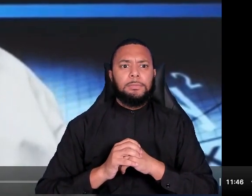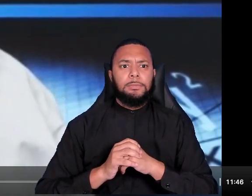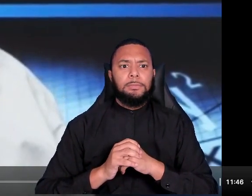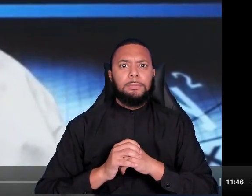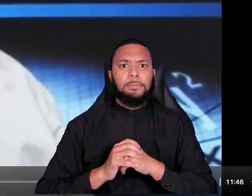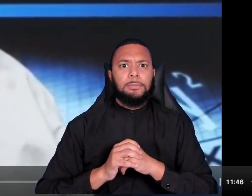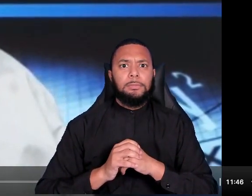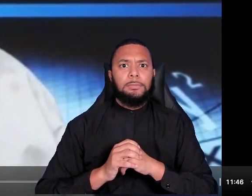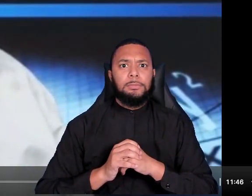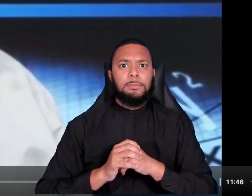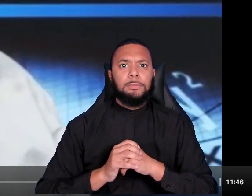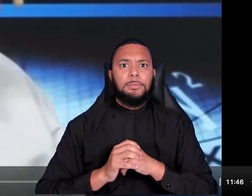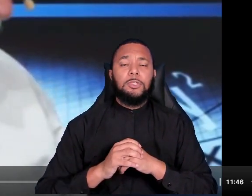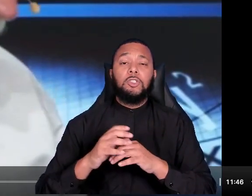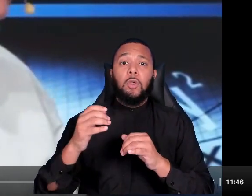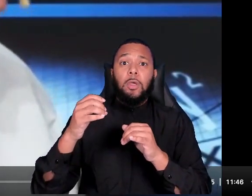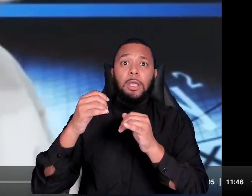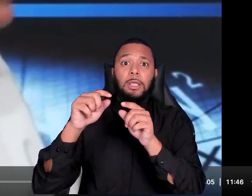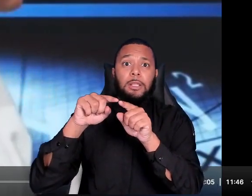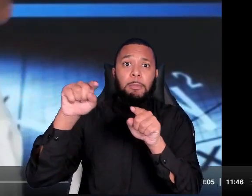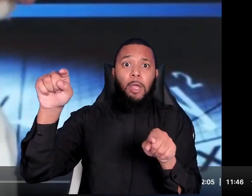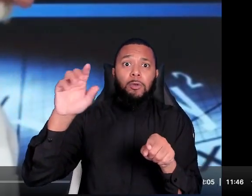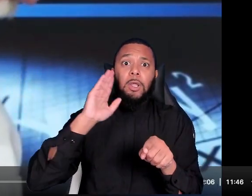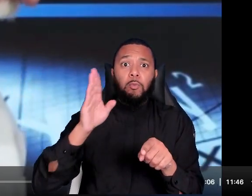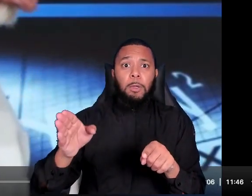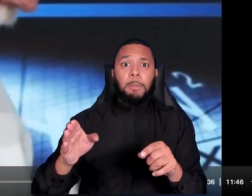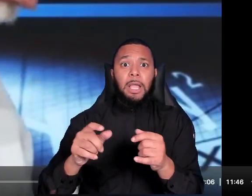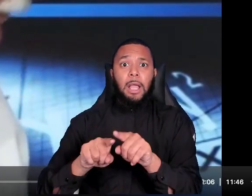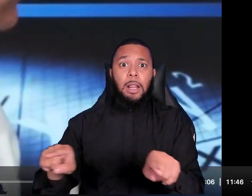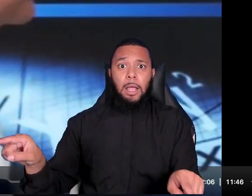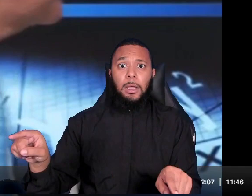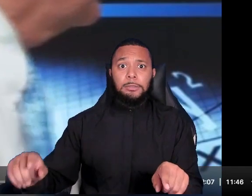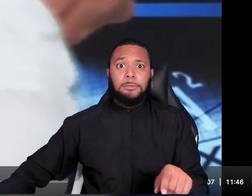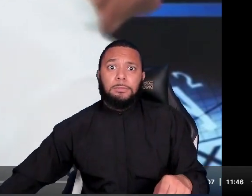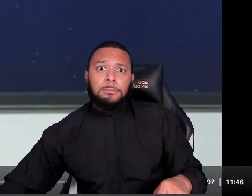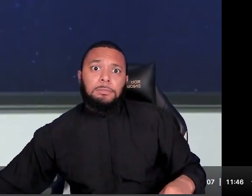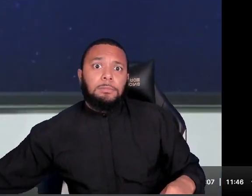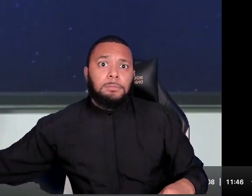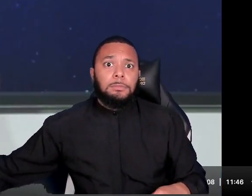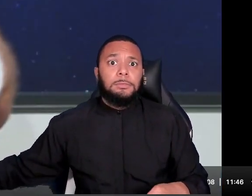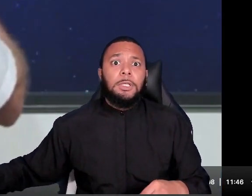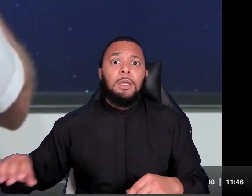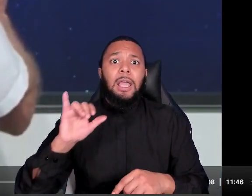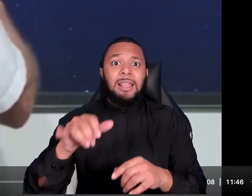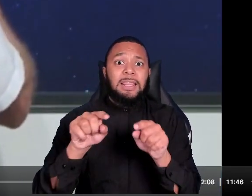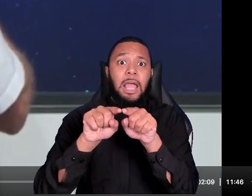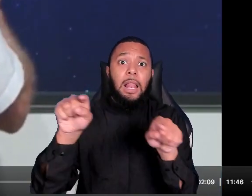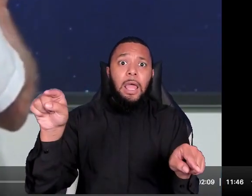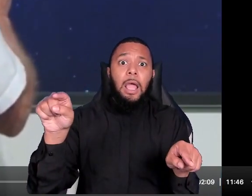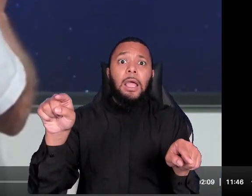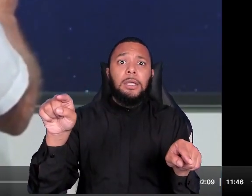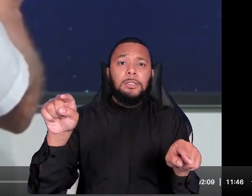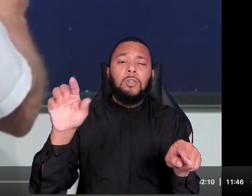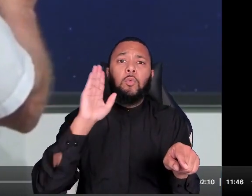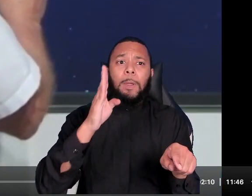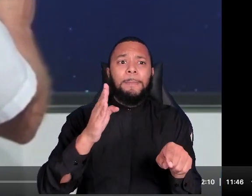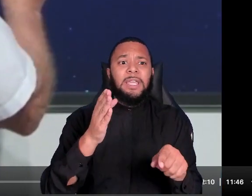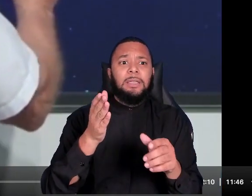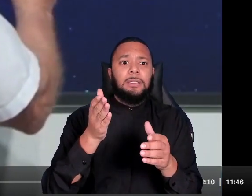Its boundary would be a line, okay? And that line would be